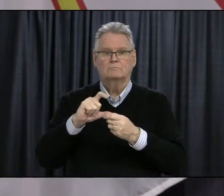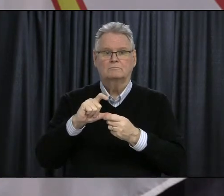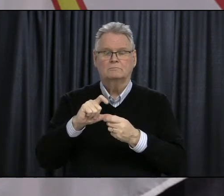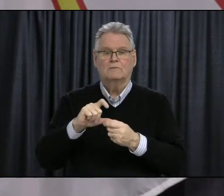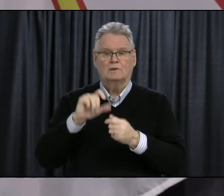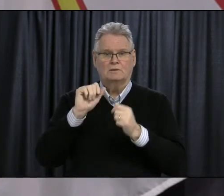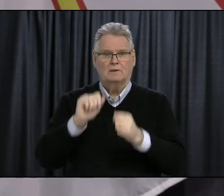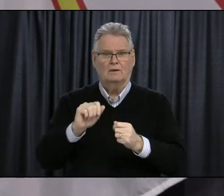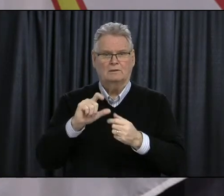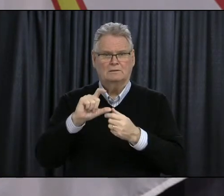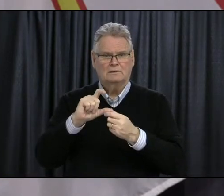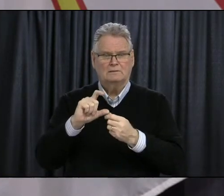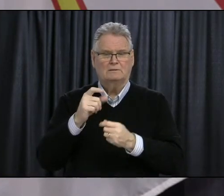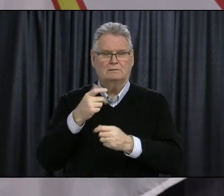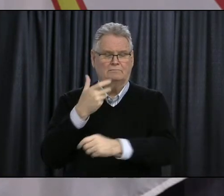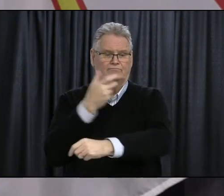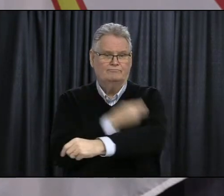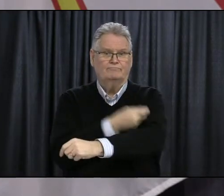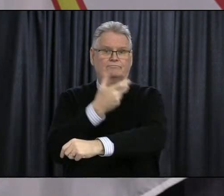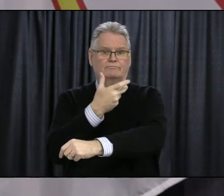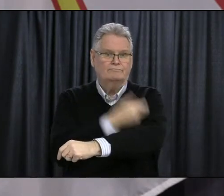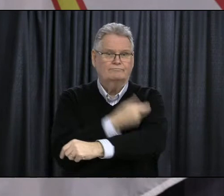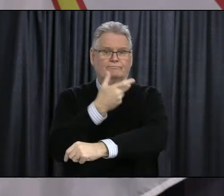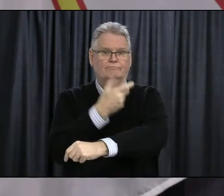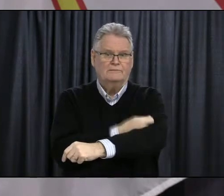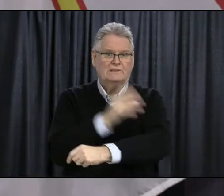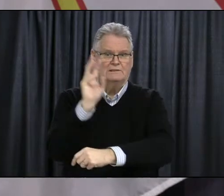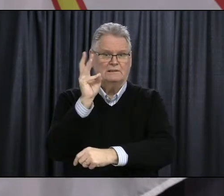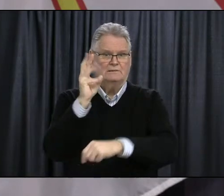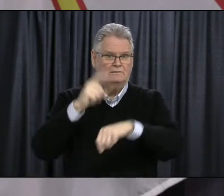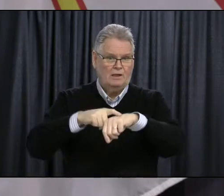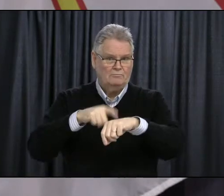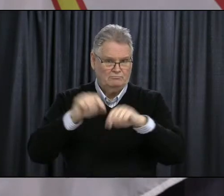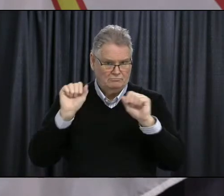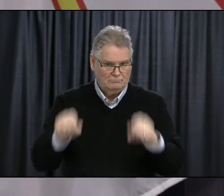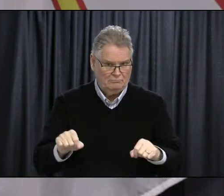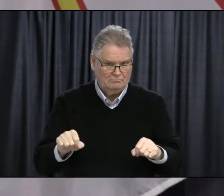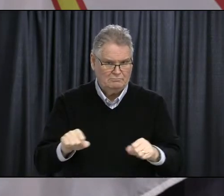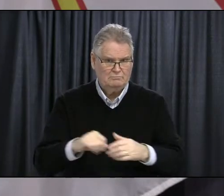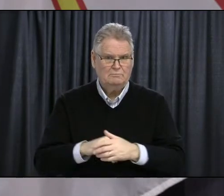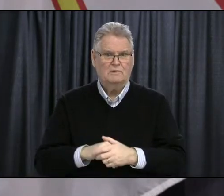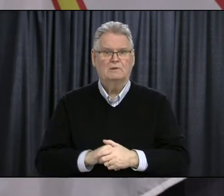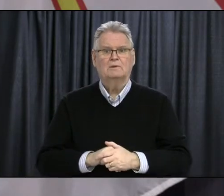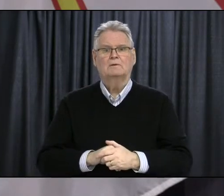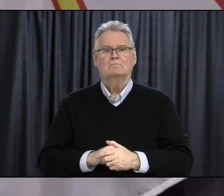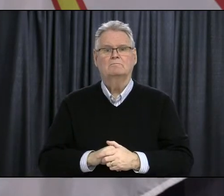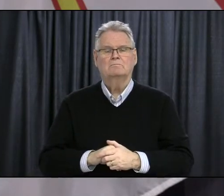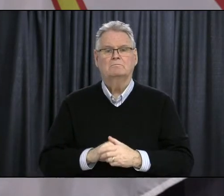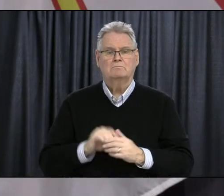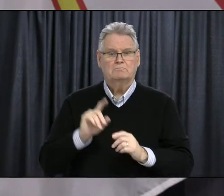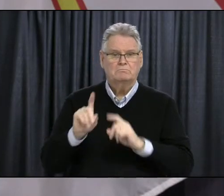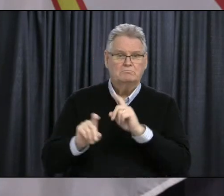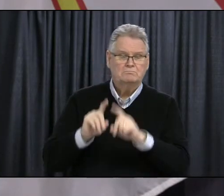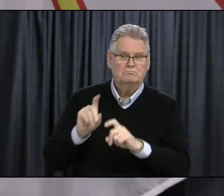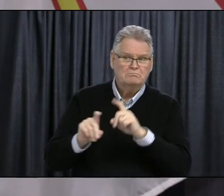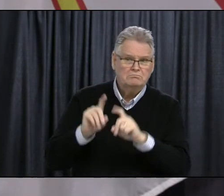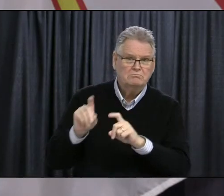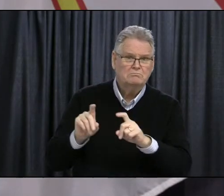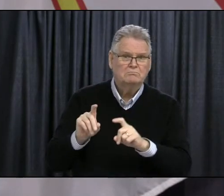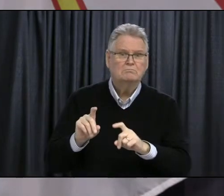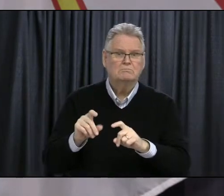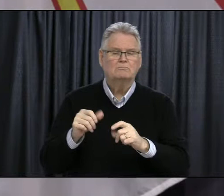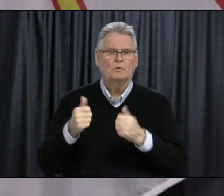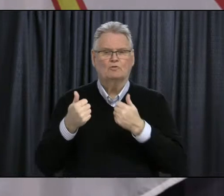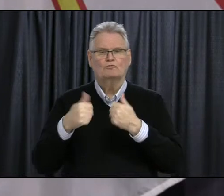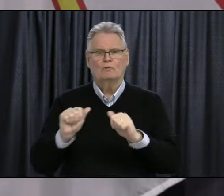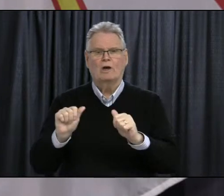the 6 doses out of the vial. And I think, as with many other jurisdictions in the country, it's not something